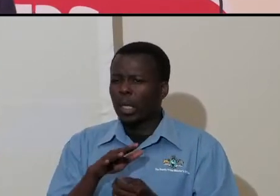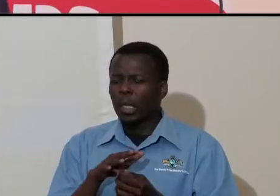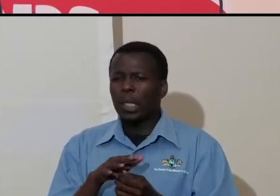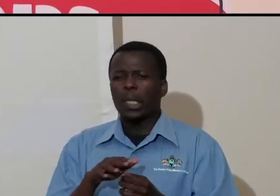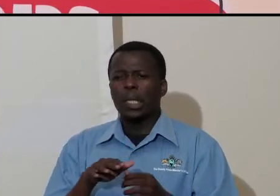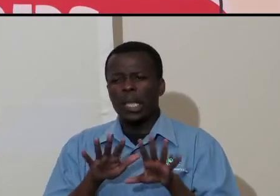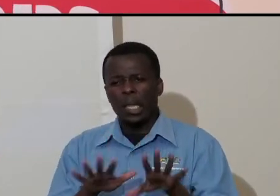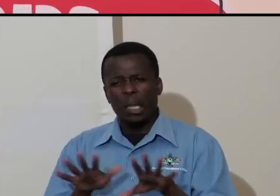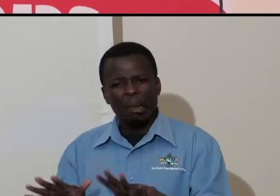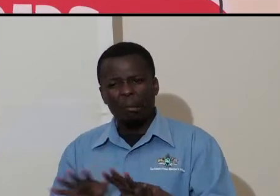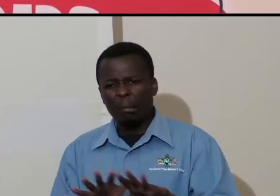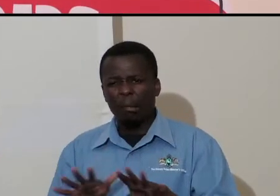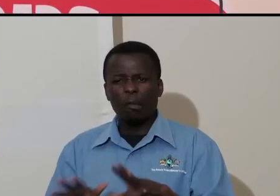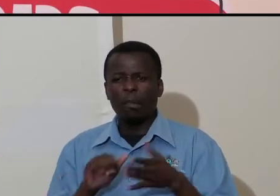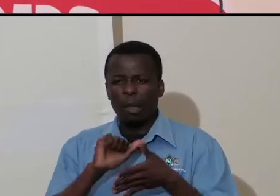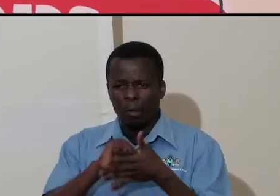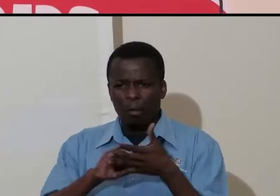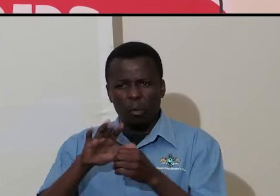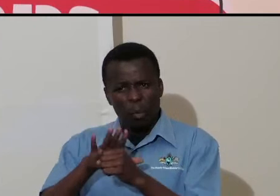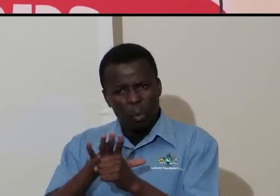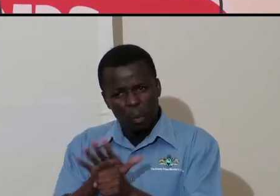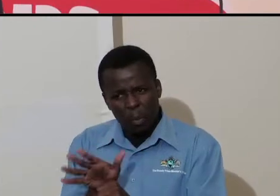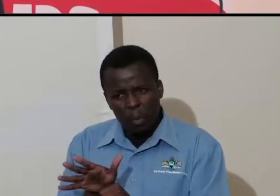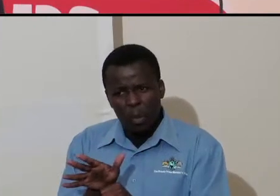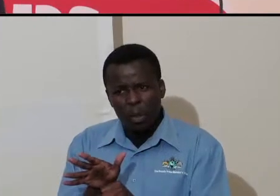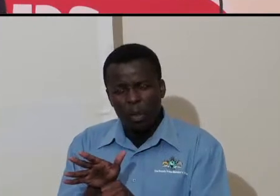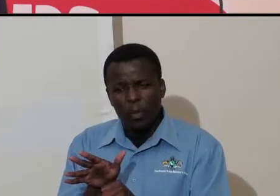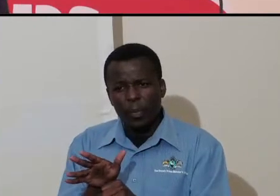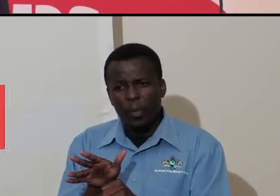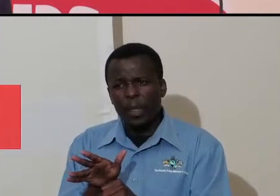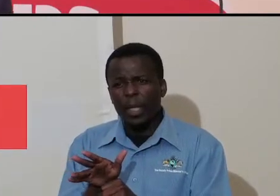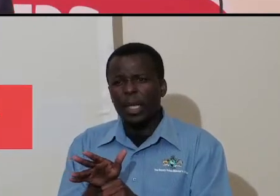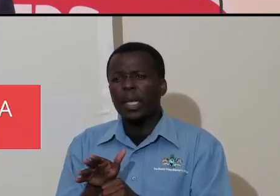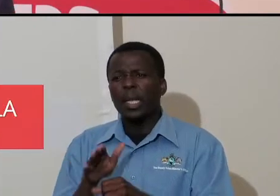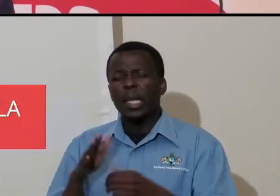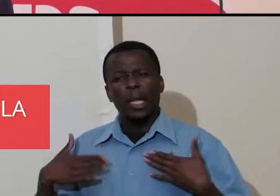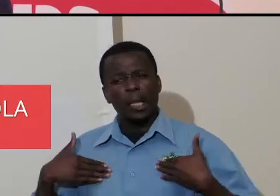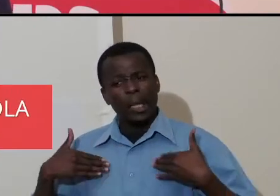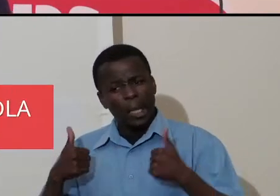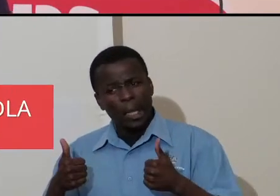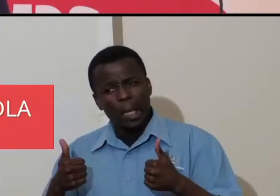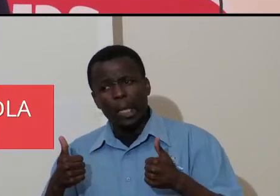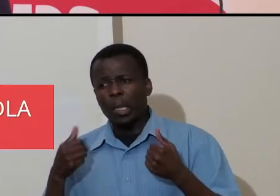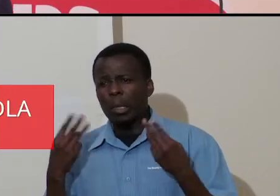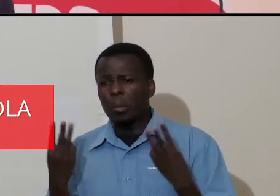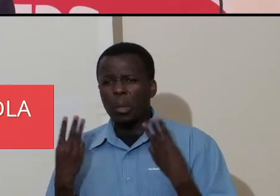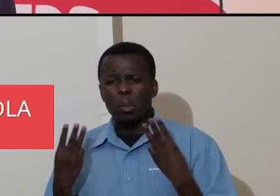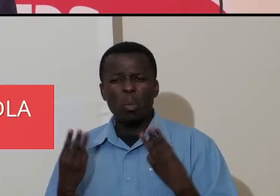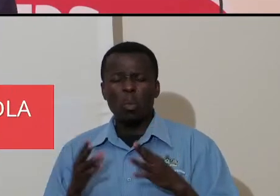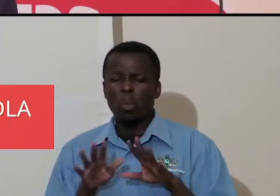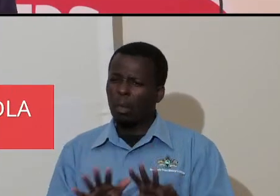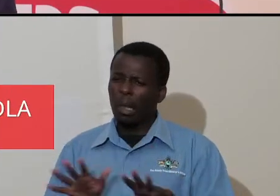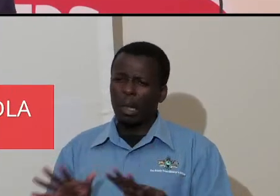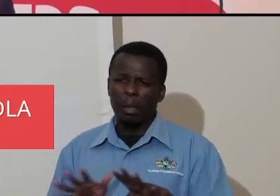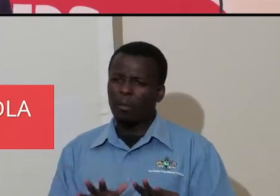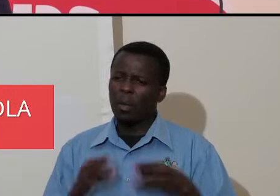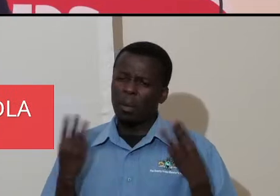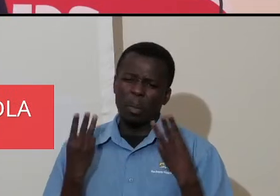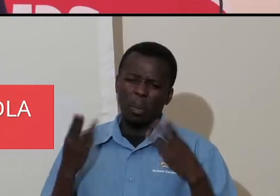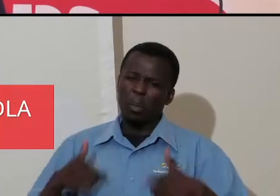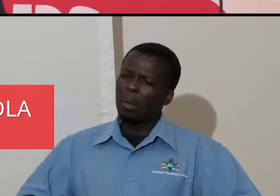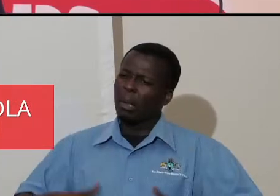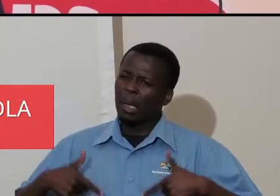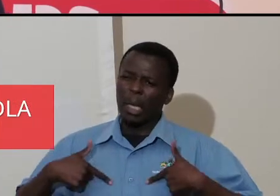COVID-19 pandemic that has devastated health systems, human lives, and